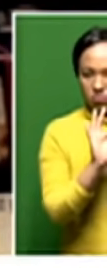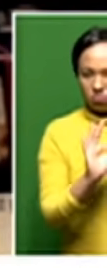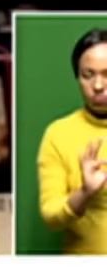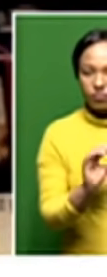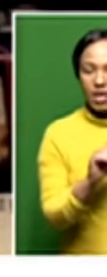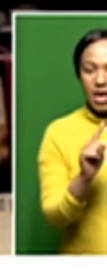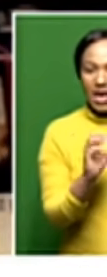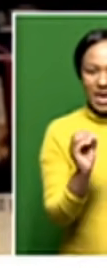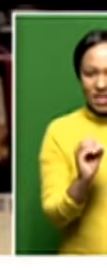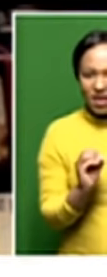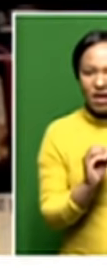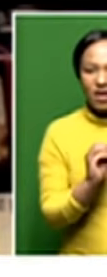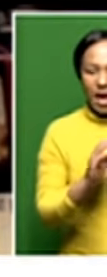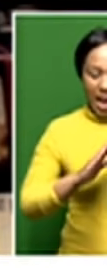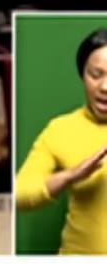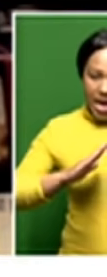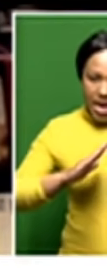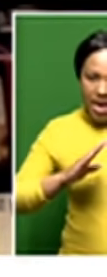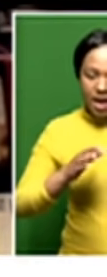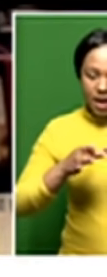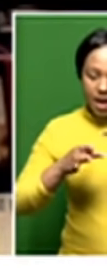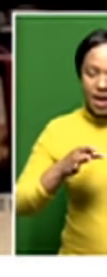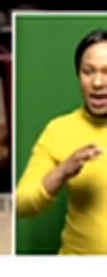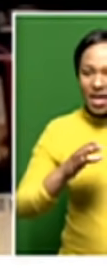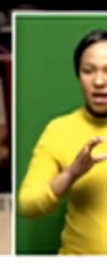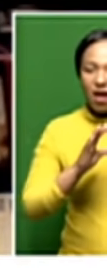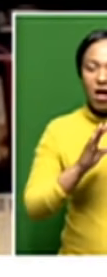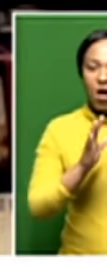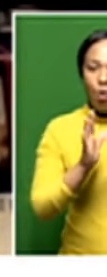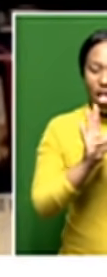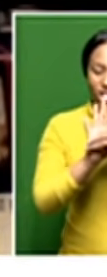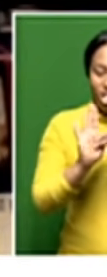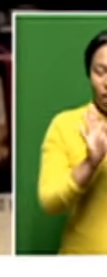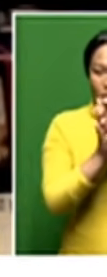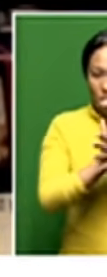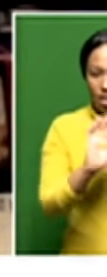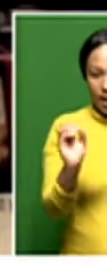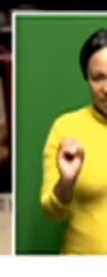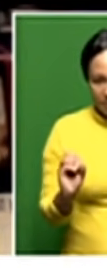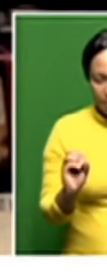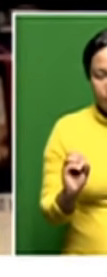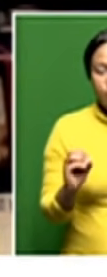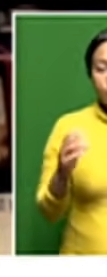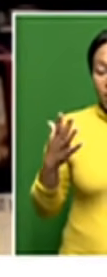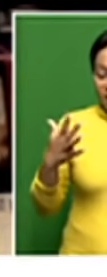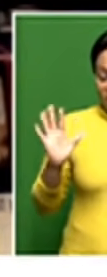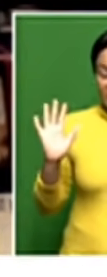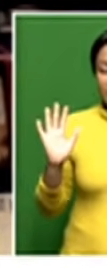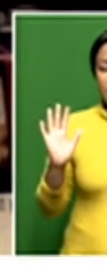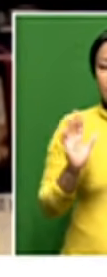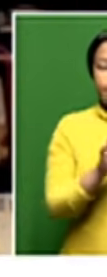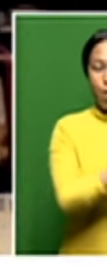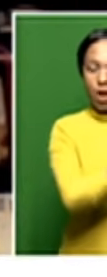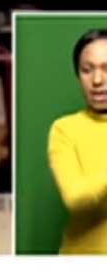is no buckling, there is no leaking, and there are no dents and so forth. And once they have gone through the